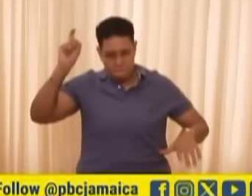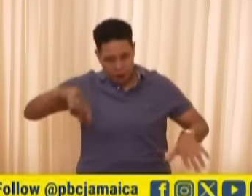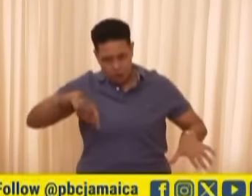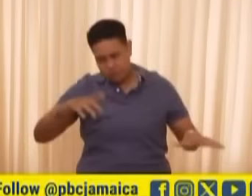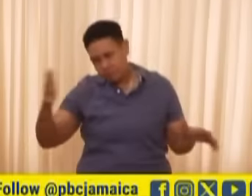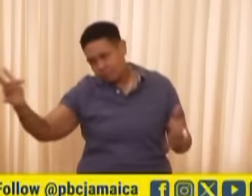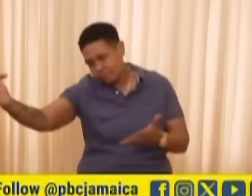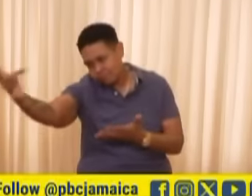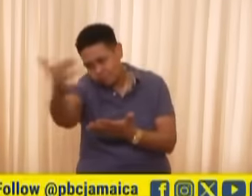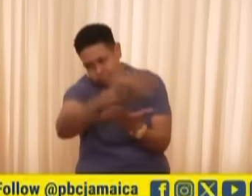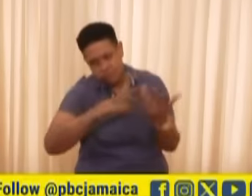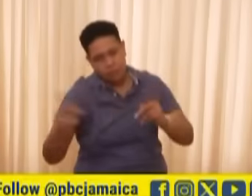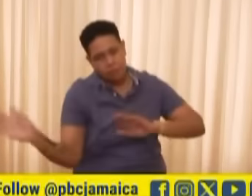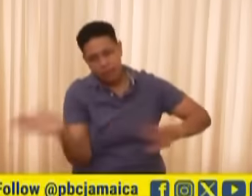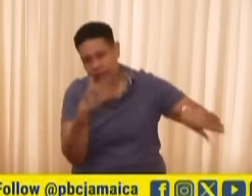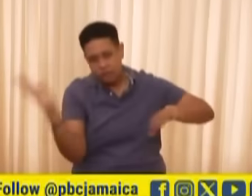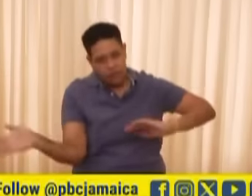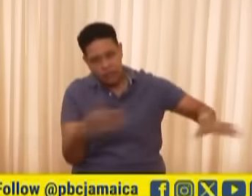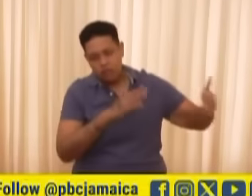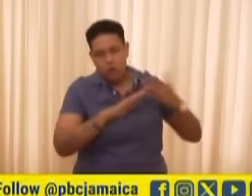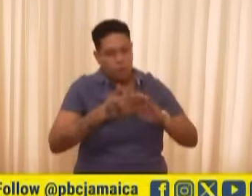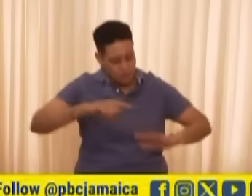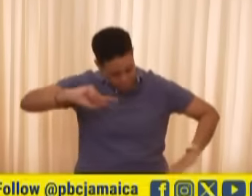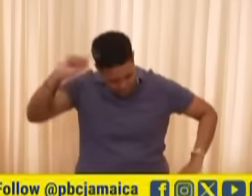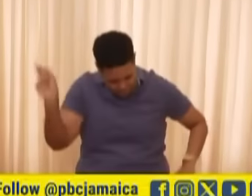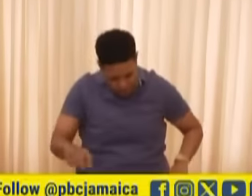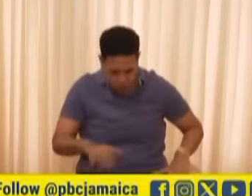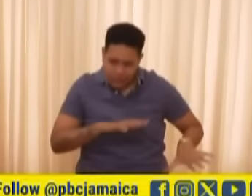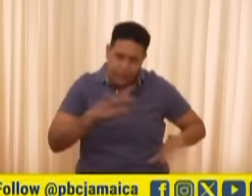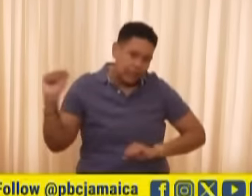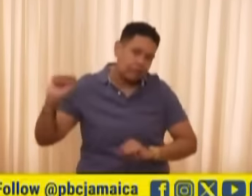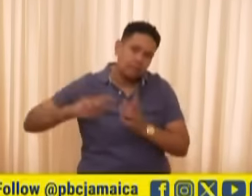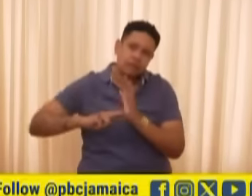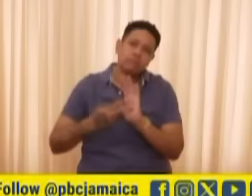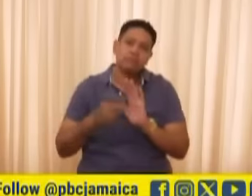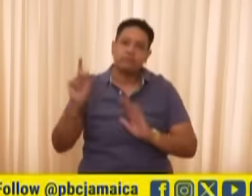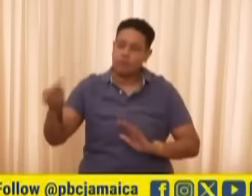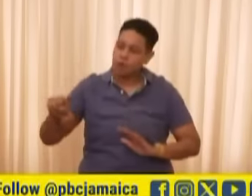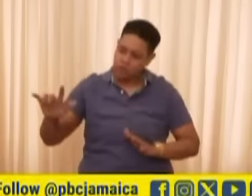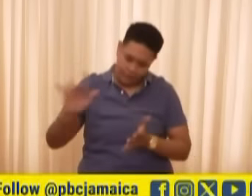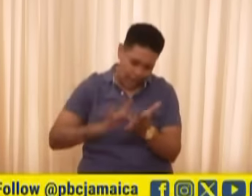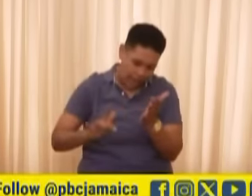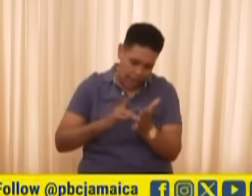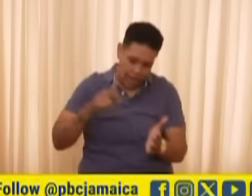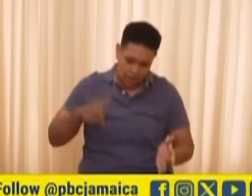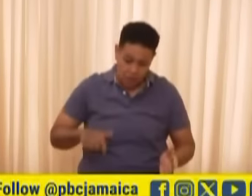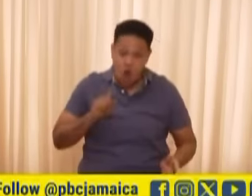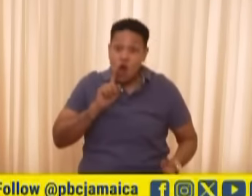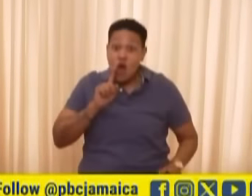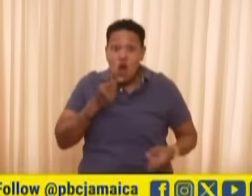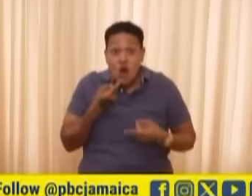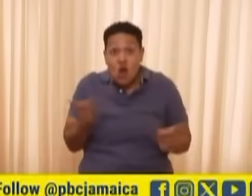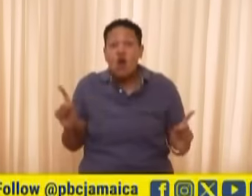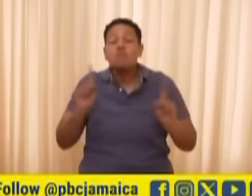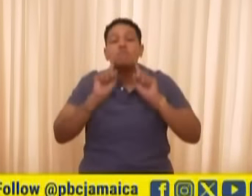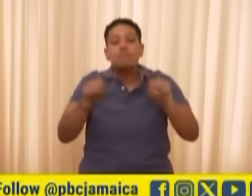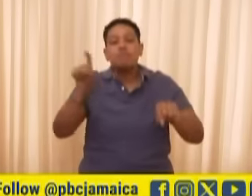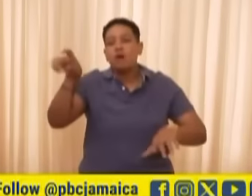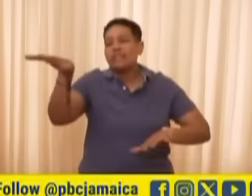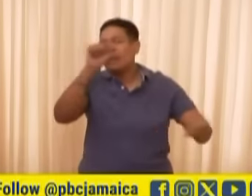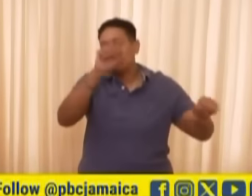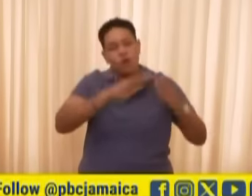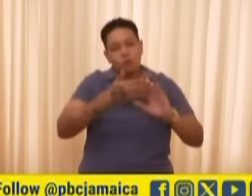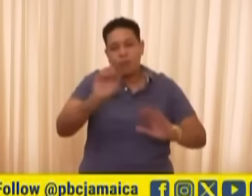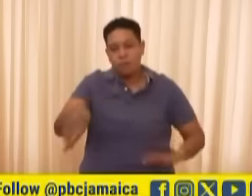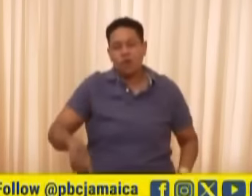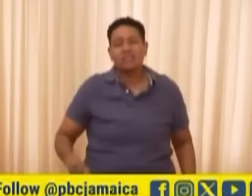to advise those communities of the intent to declare this order. But I want to